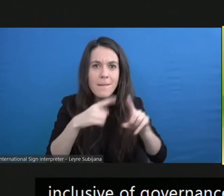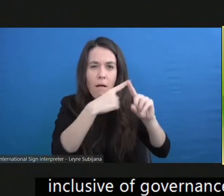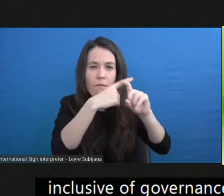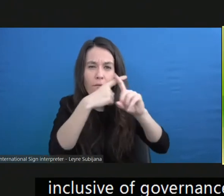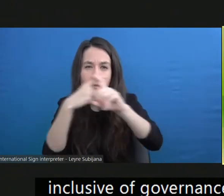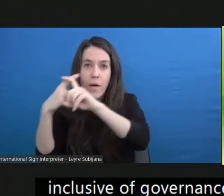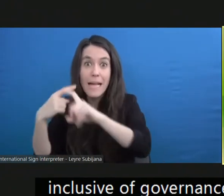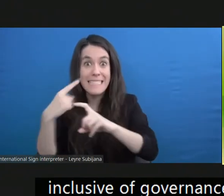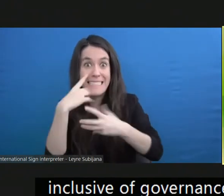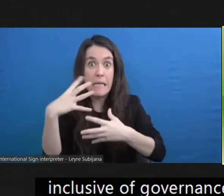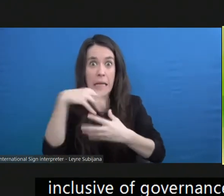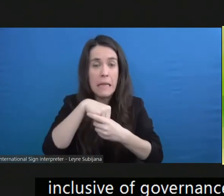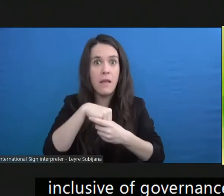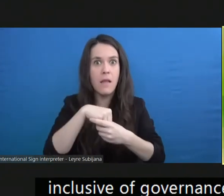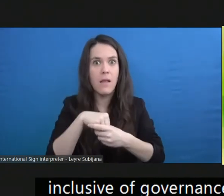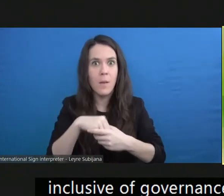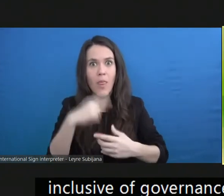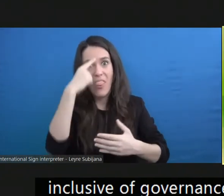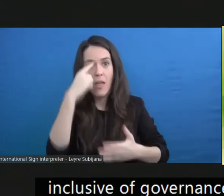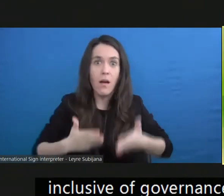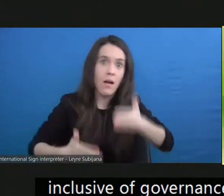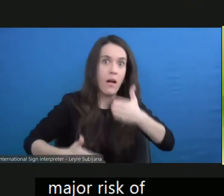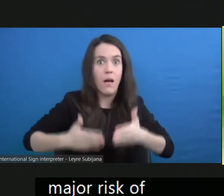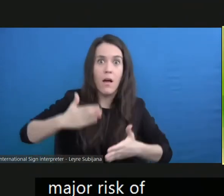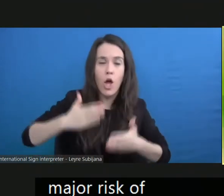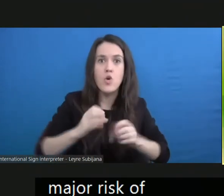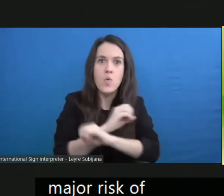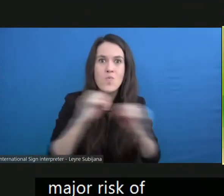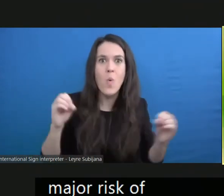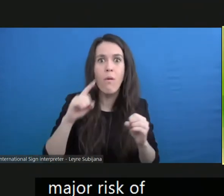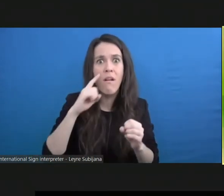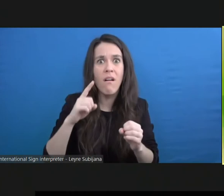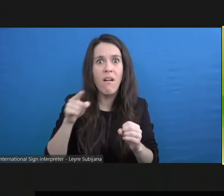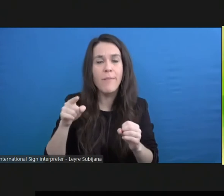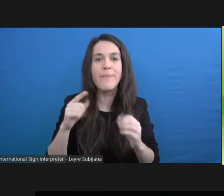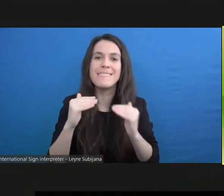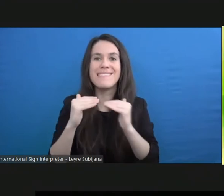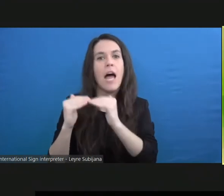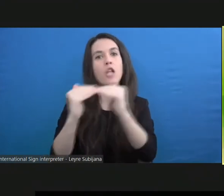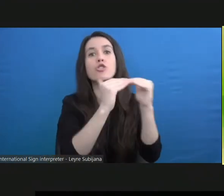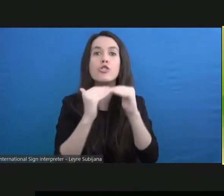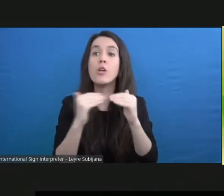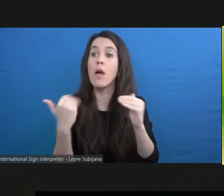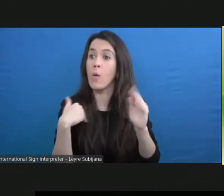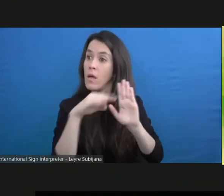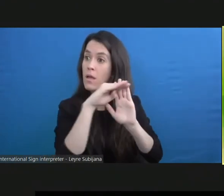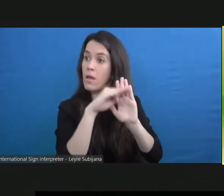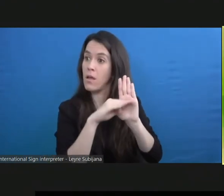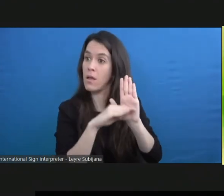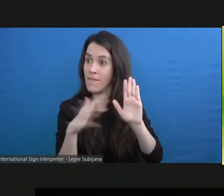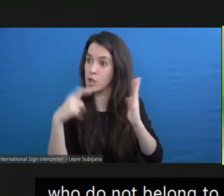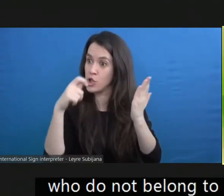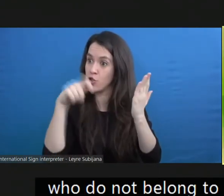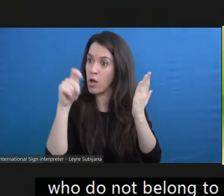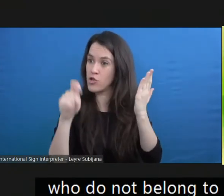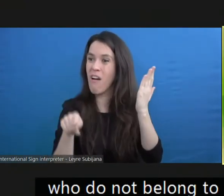people who do not belong to the standard models of employees in